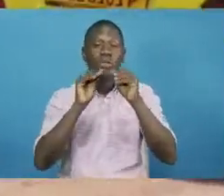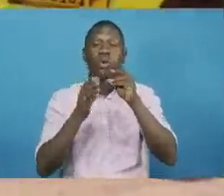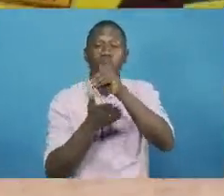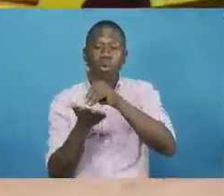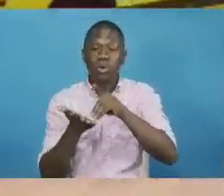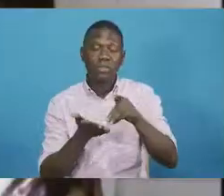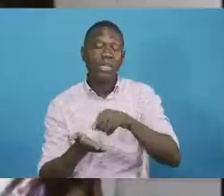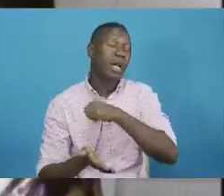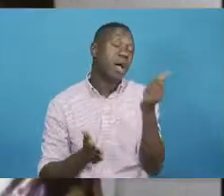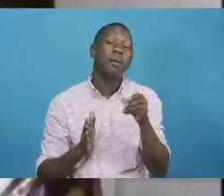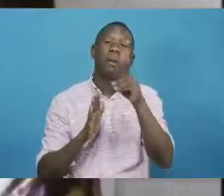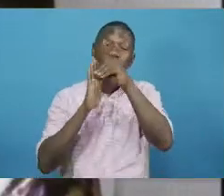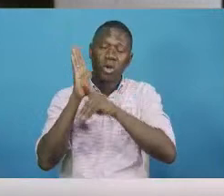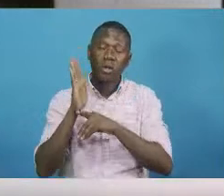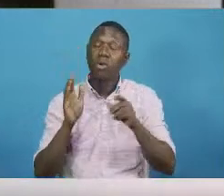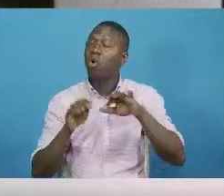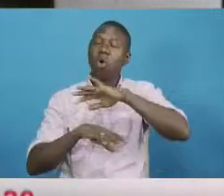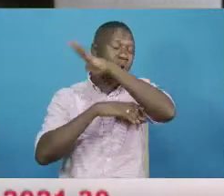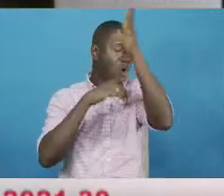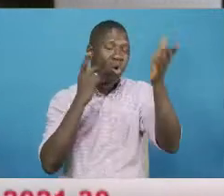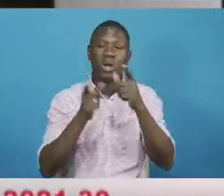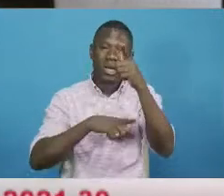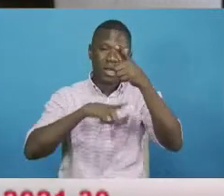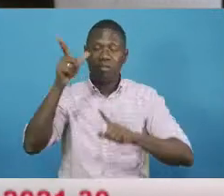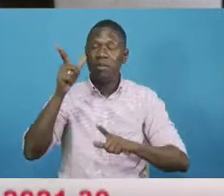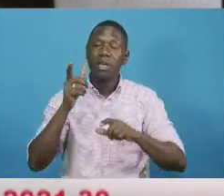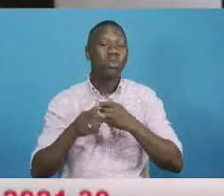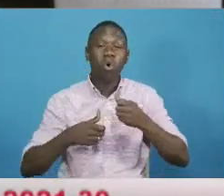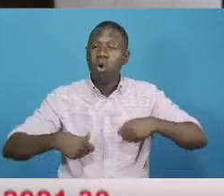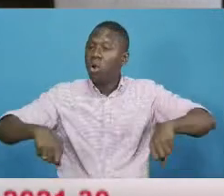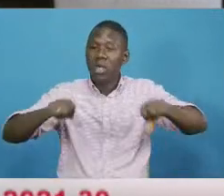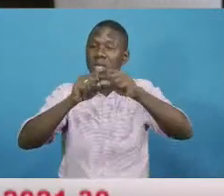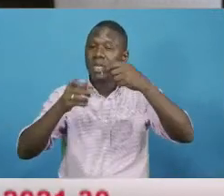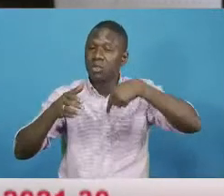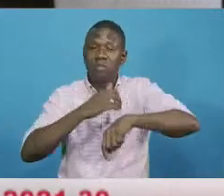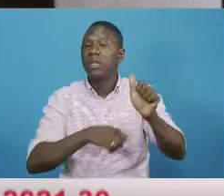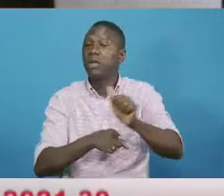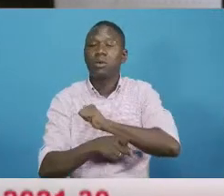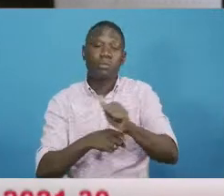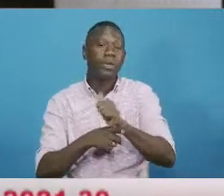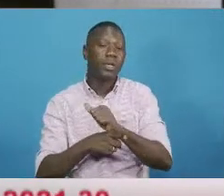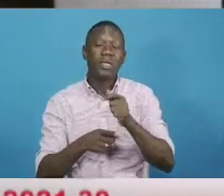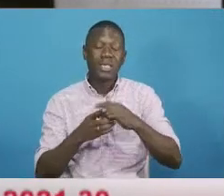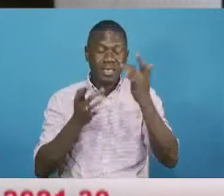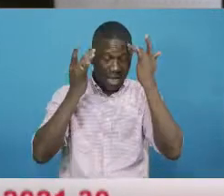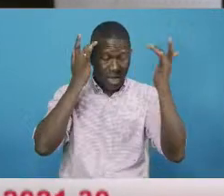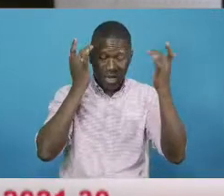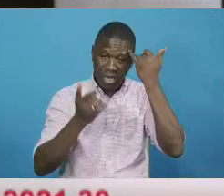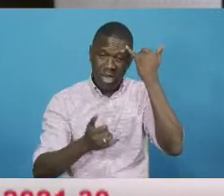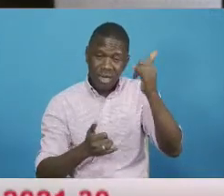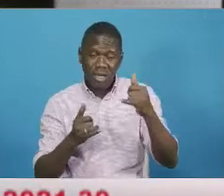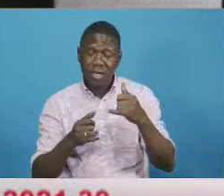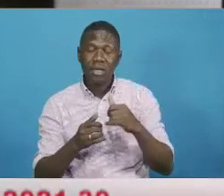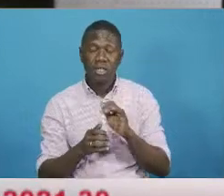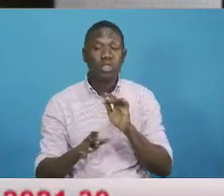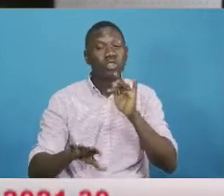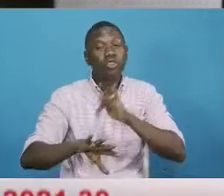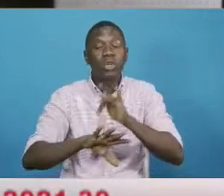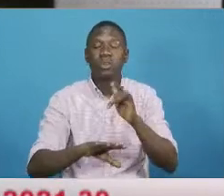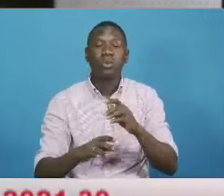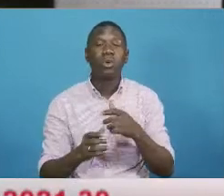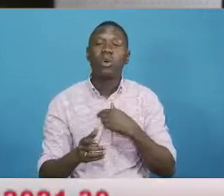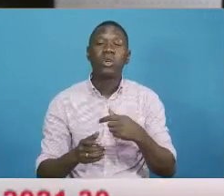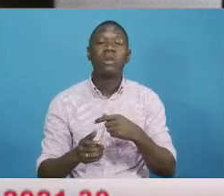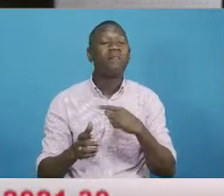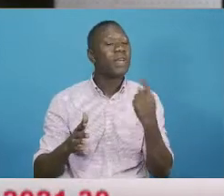at all levels and in all sectors of the economy. This concept touches on key issues such as